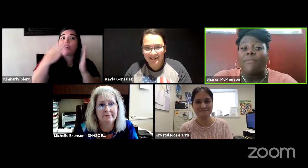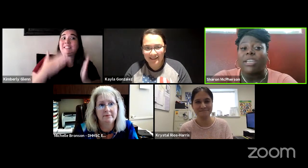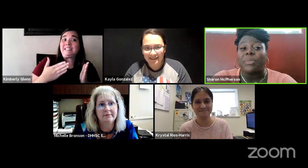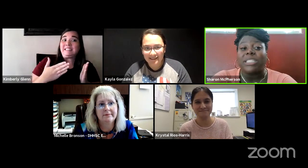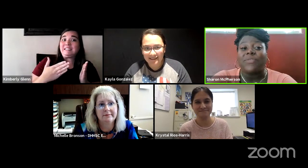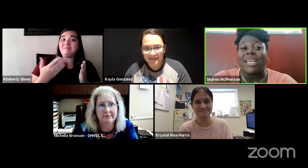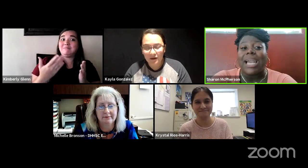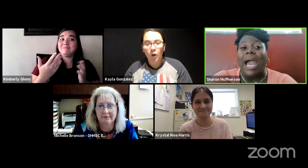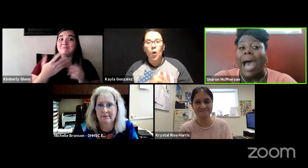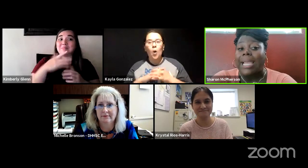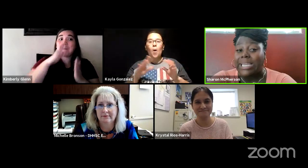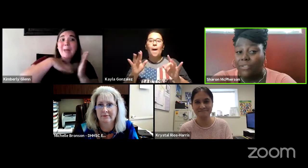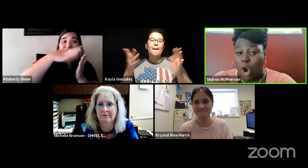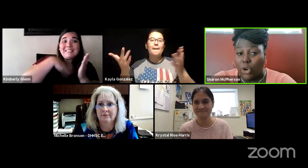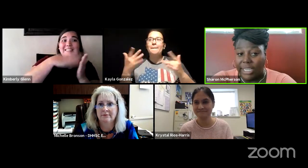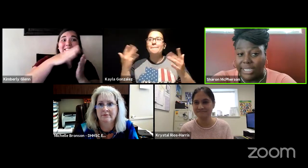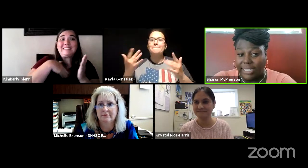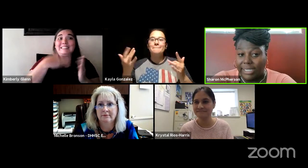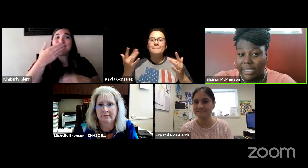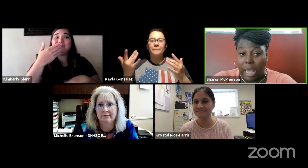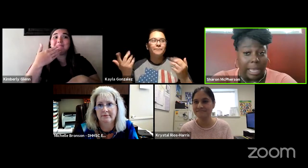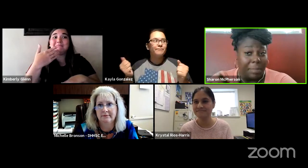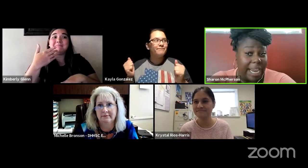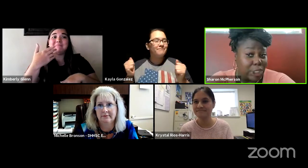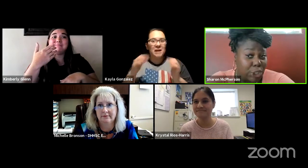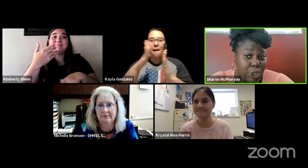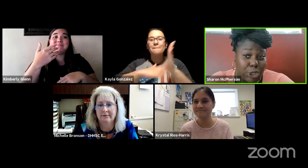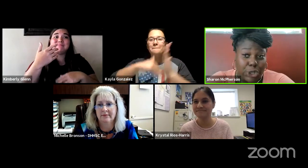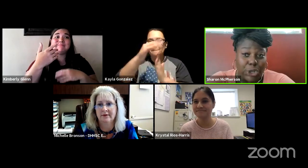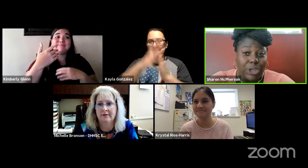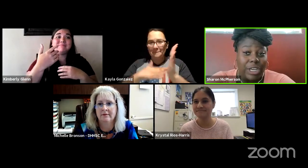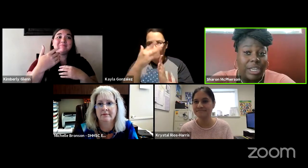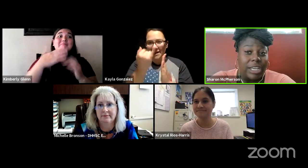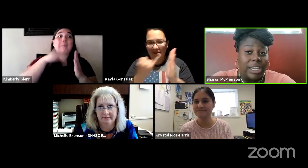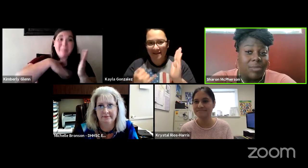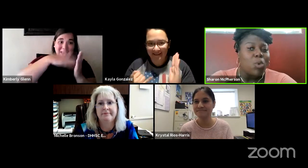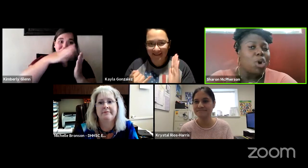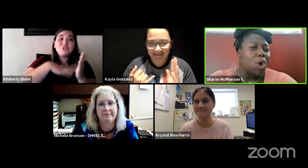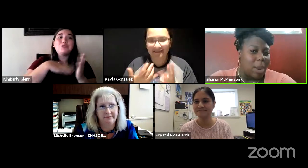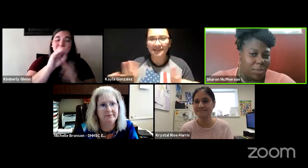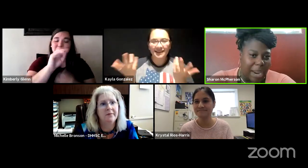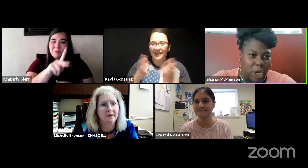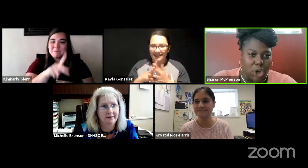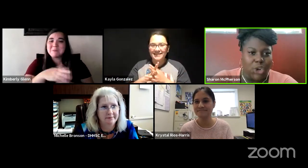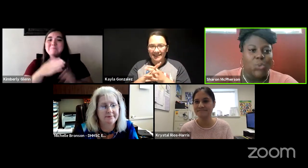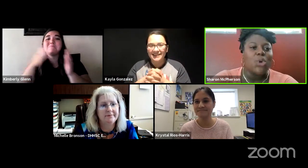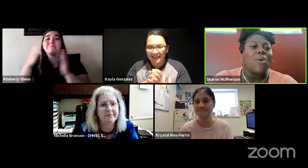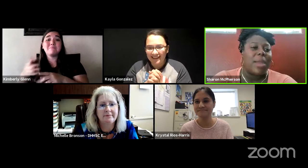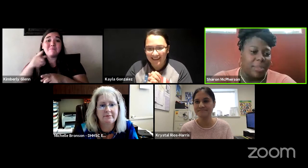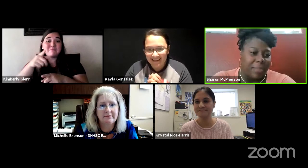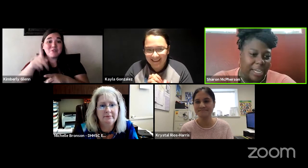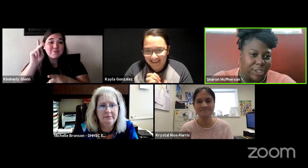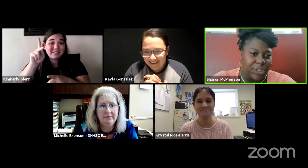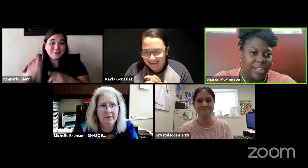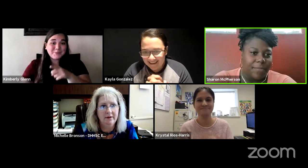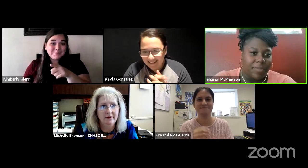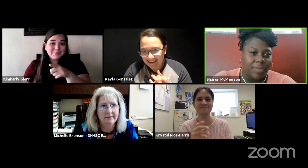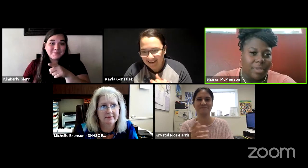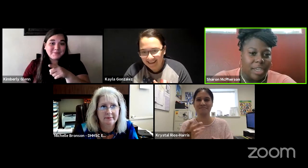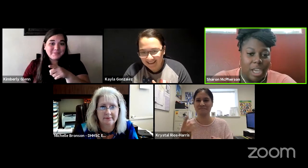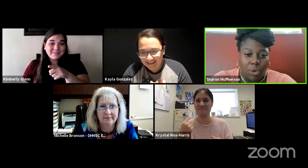Do you have a specific kind of artist? Like a painter? We'll go ahead with painter. We'll go ahead with the